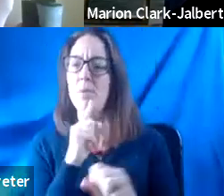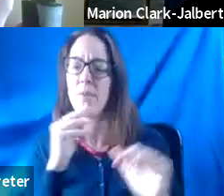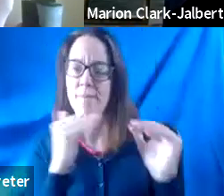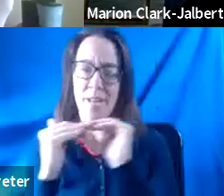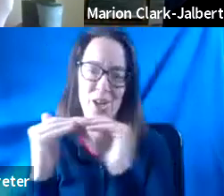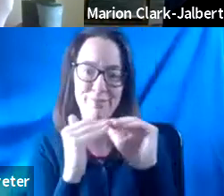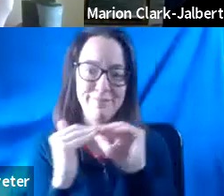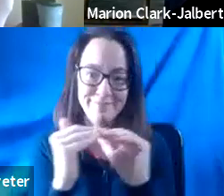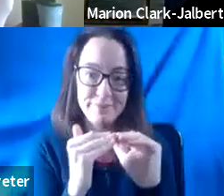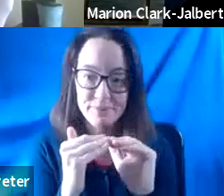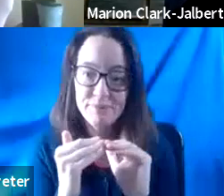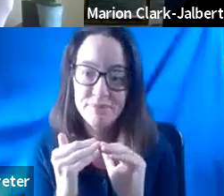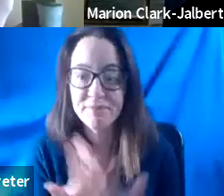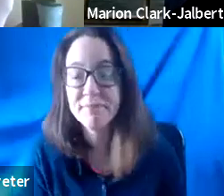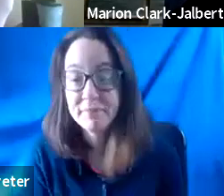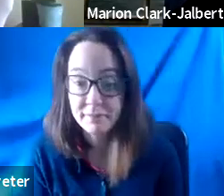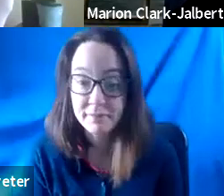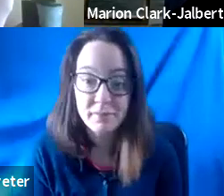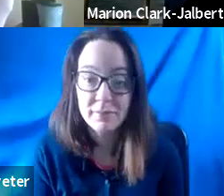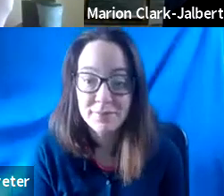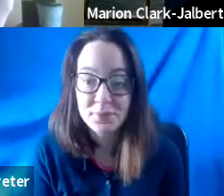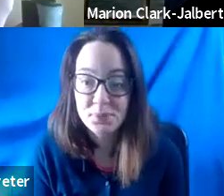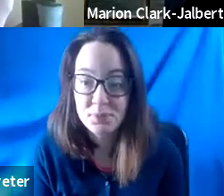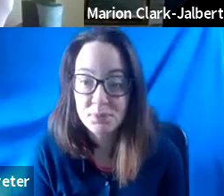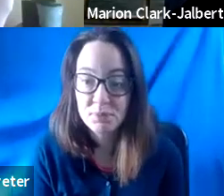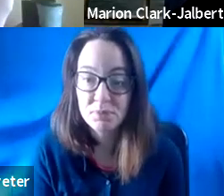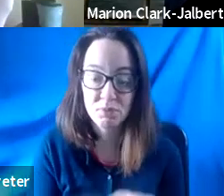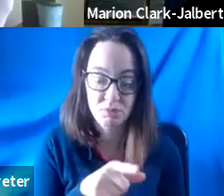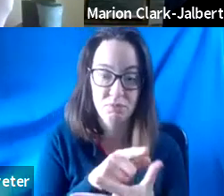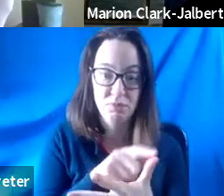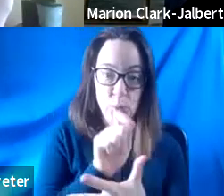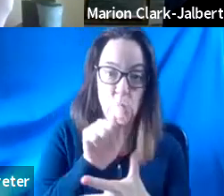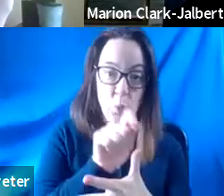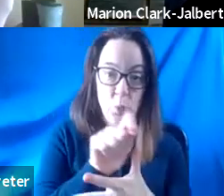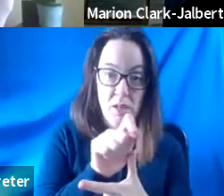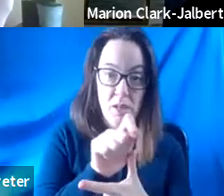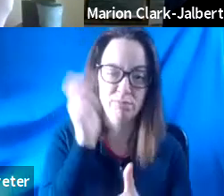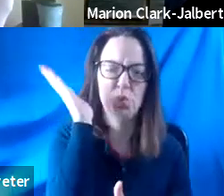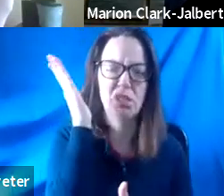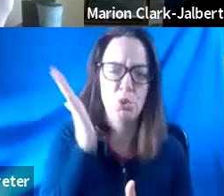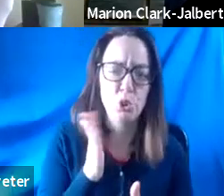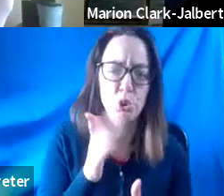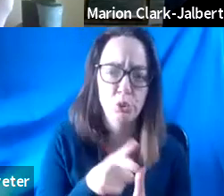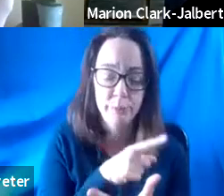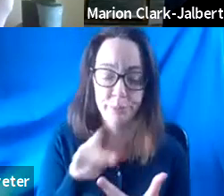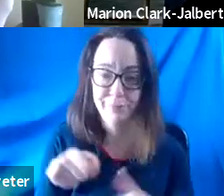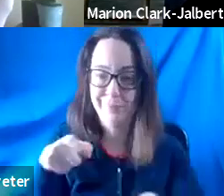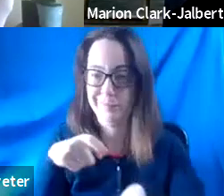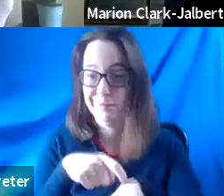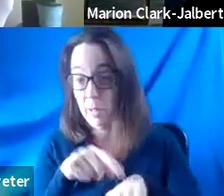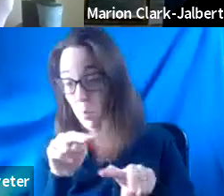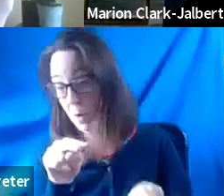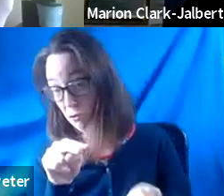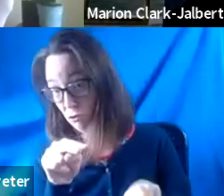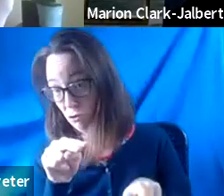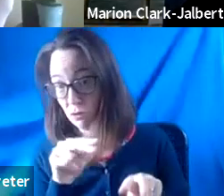practicing these tools that we're engaging in. All right. So one person's writing the notes and is going to present it. One person is keeping track of your 10